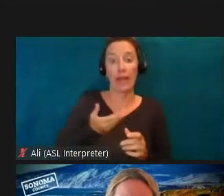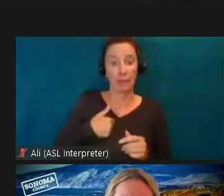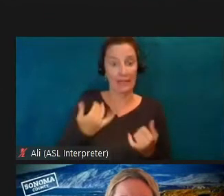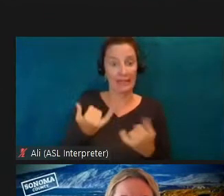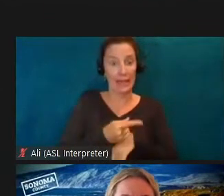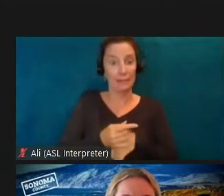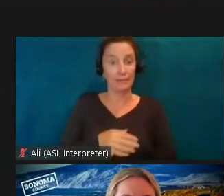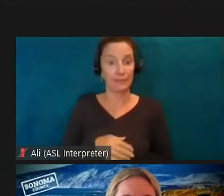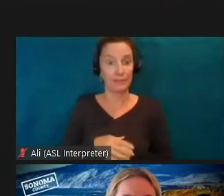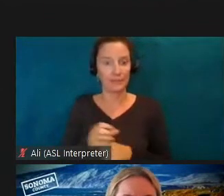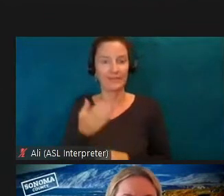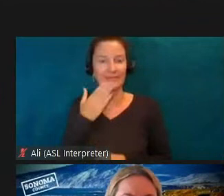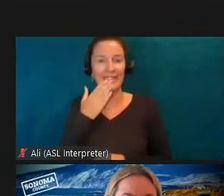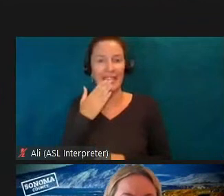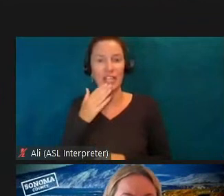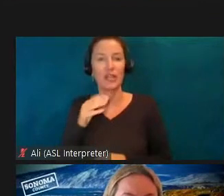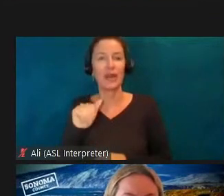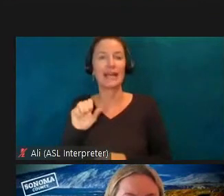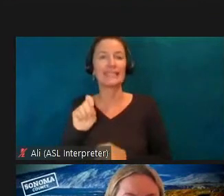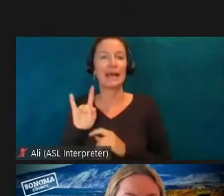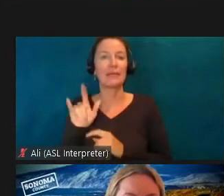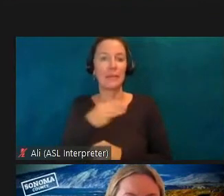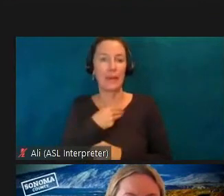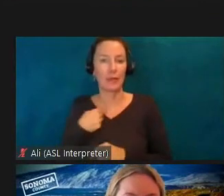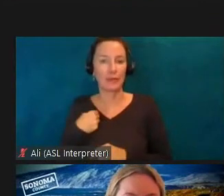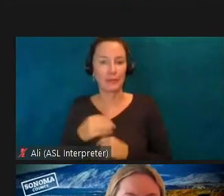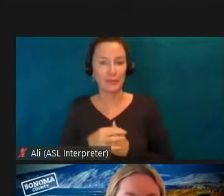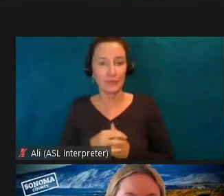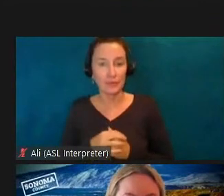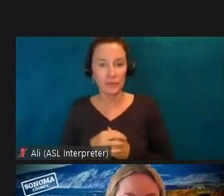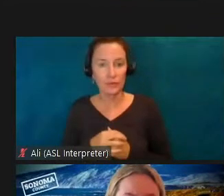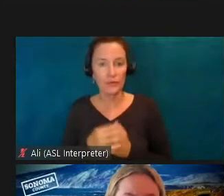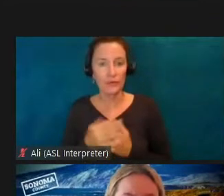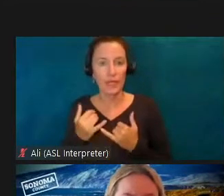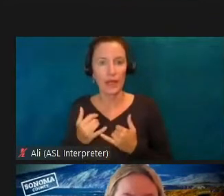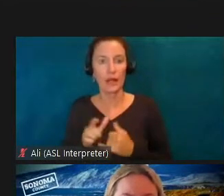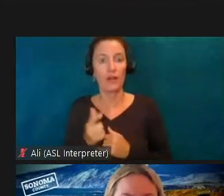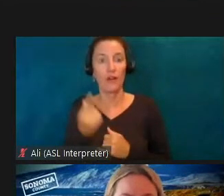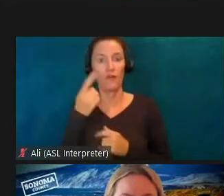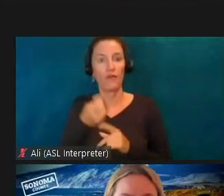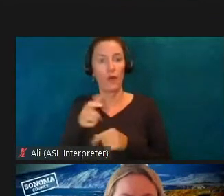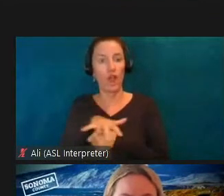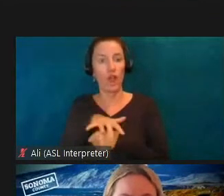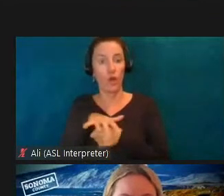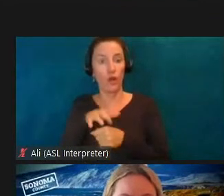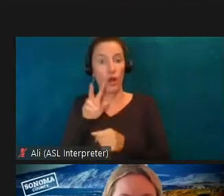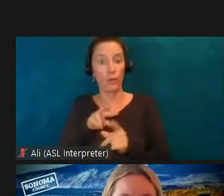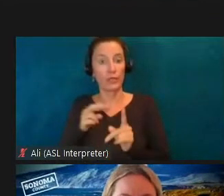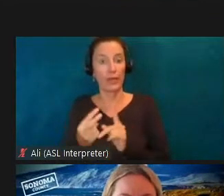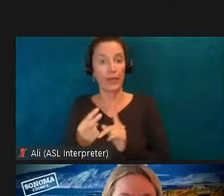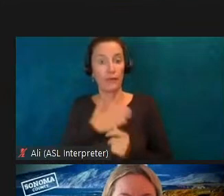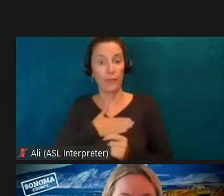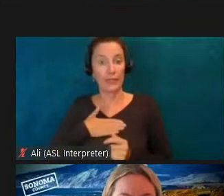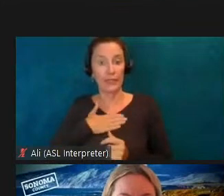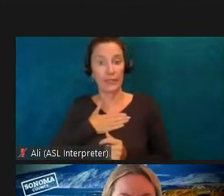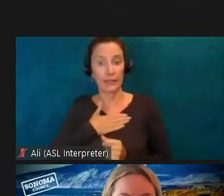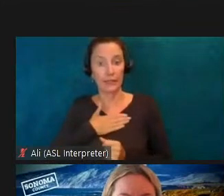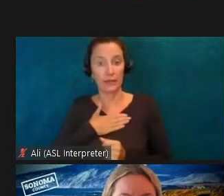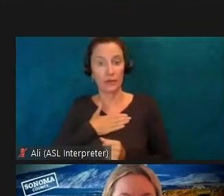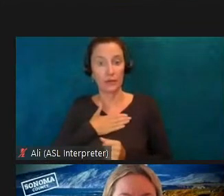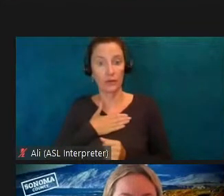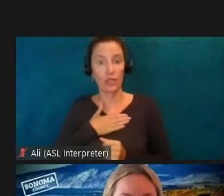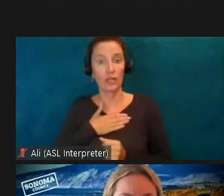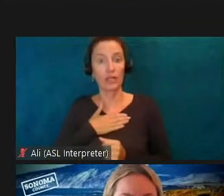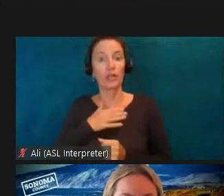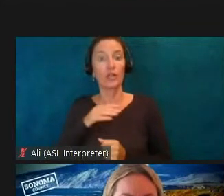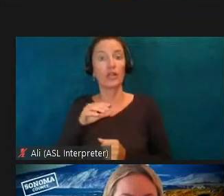We appreciate all your efforts. We'd like to, for a local perspective, please,